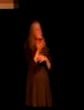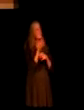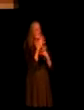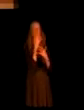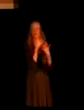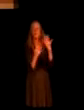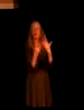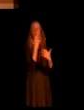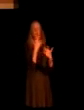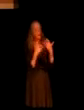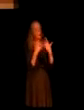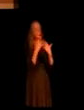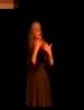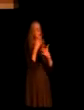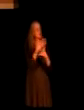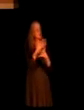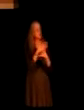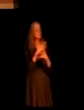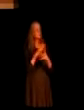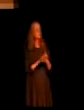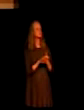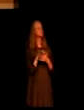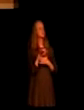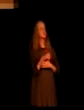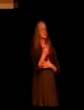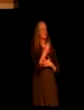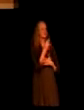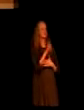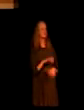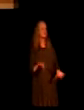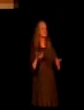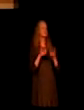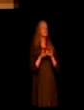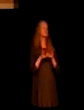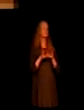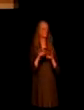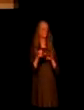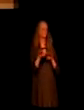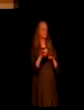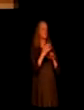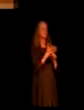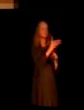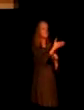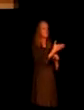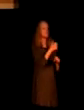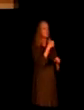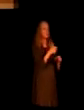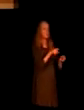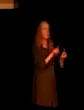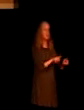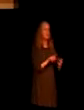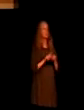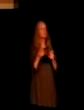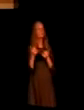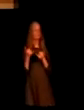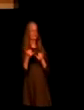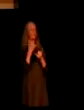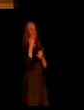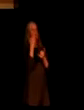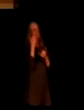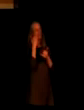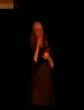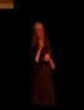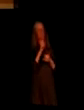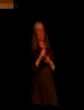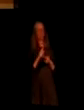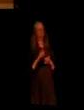And so that's the big additional dimension that we couldn't handle at the time that we certainly know now is quite real for